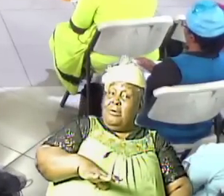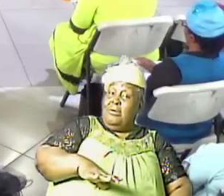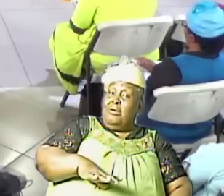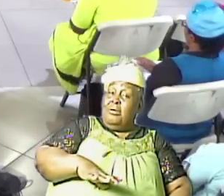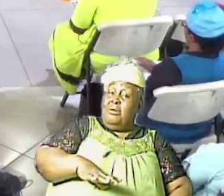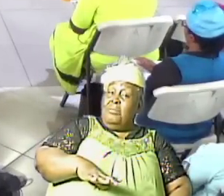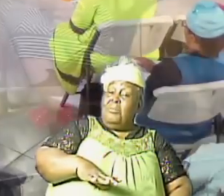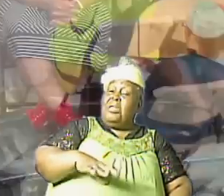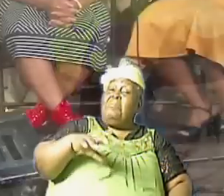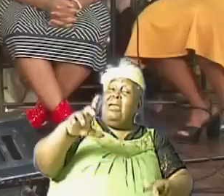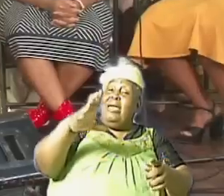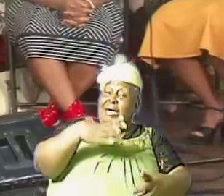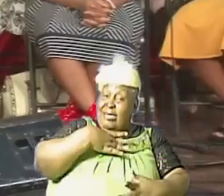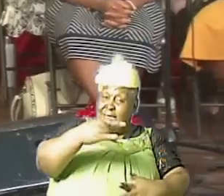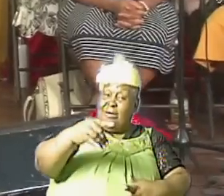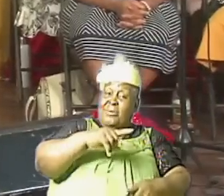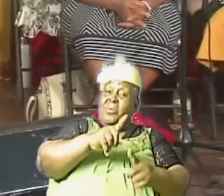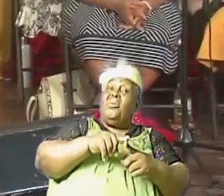What they like when we're tidy.